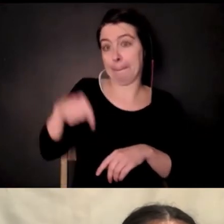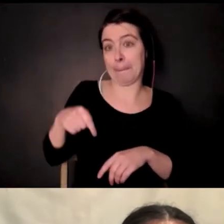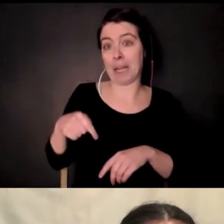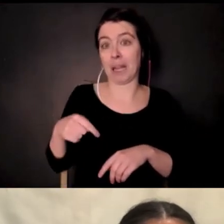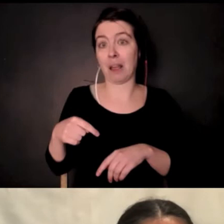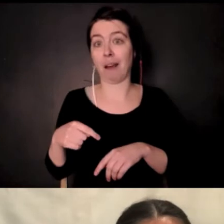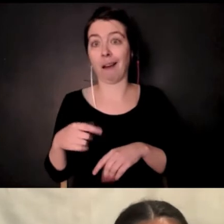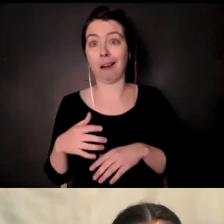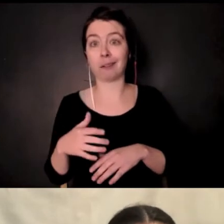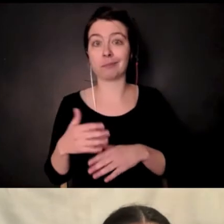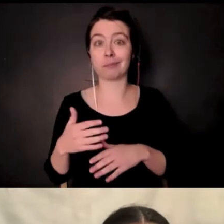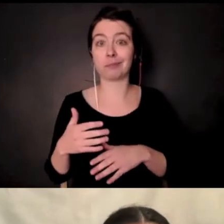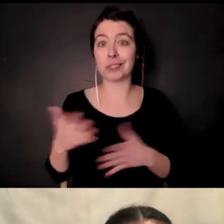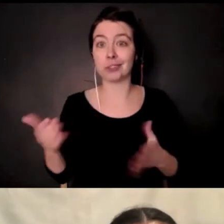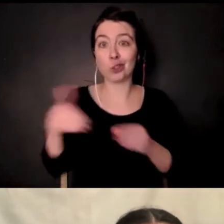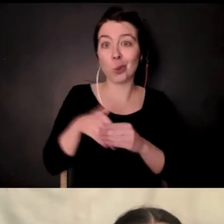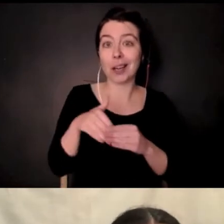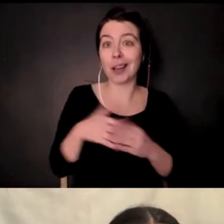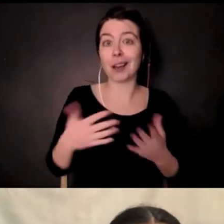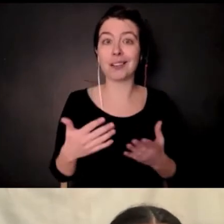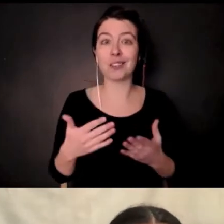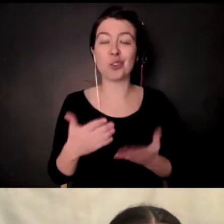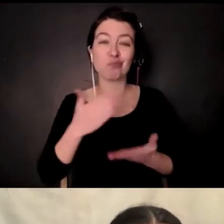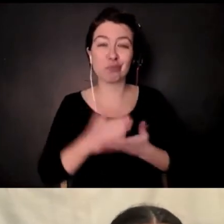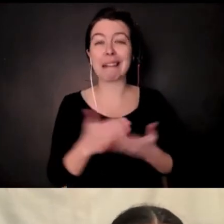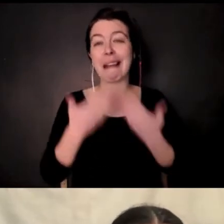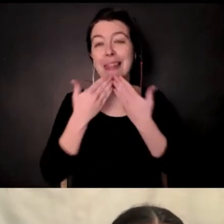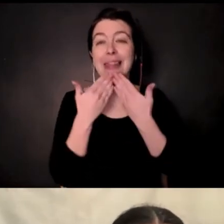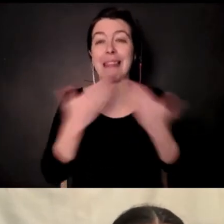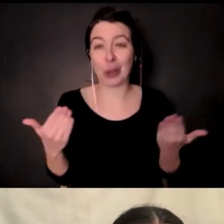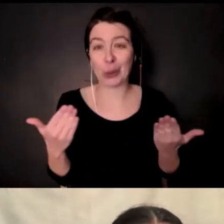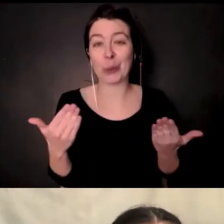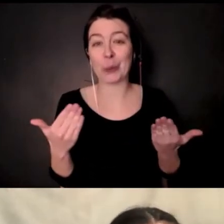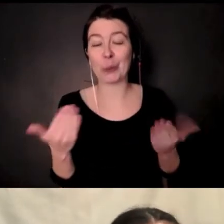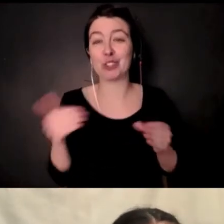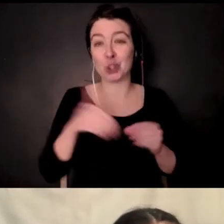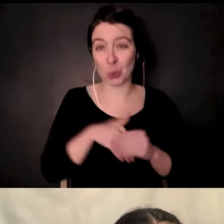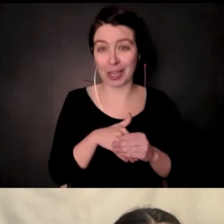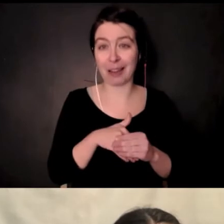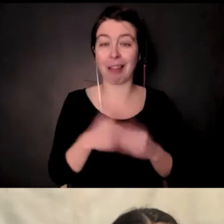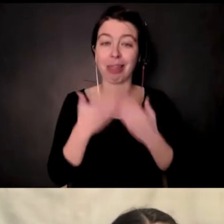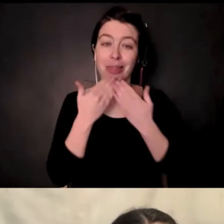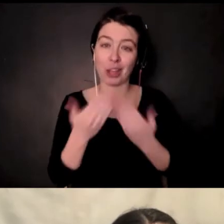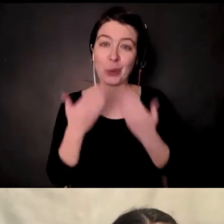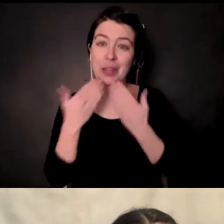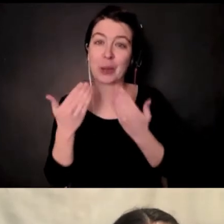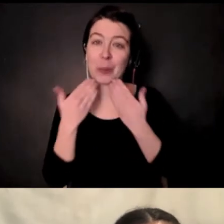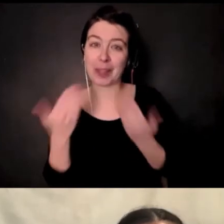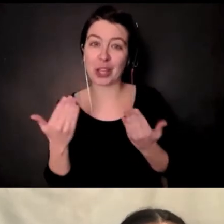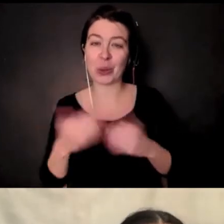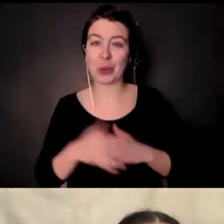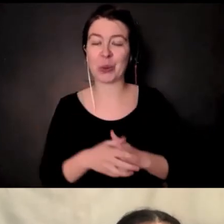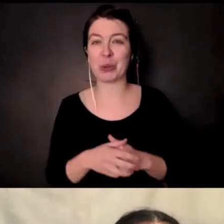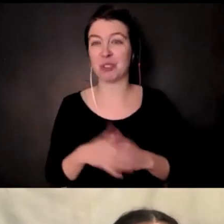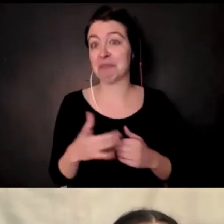so when we say thank you for coming, we really do mean it, because it's yeah, taking this time out of your day when you